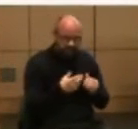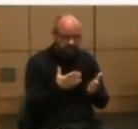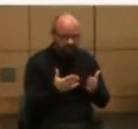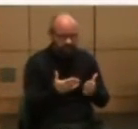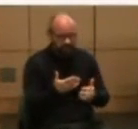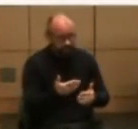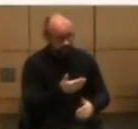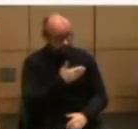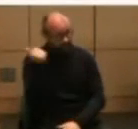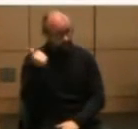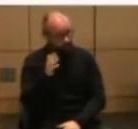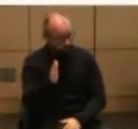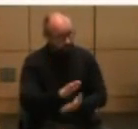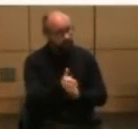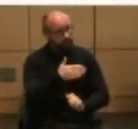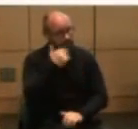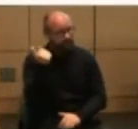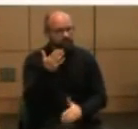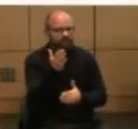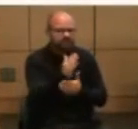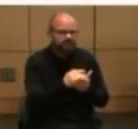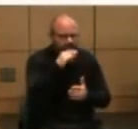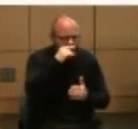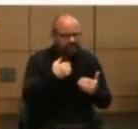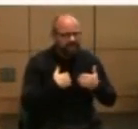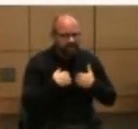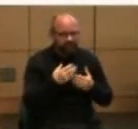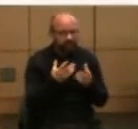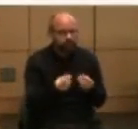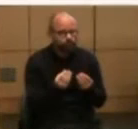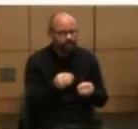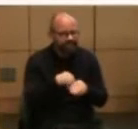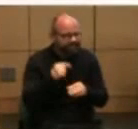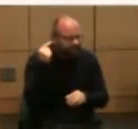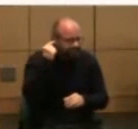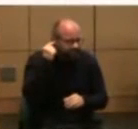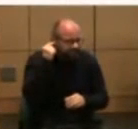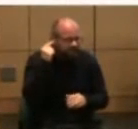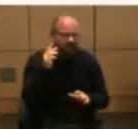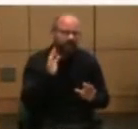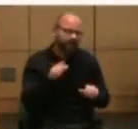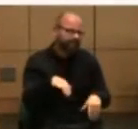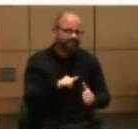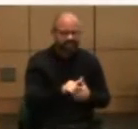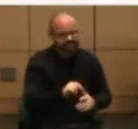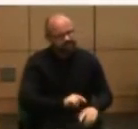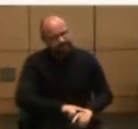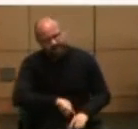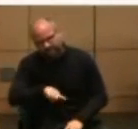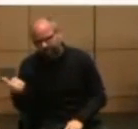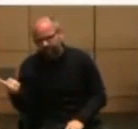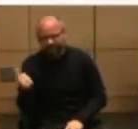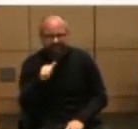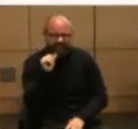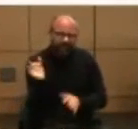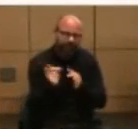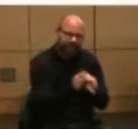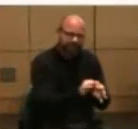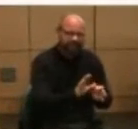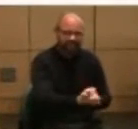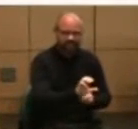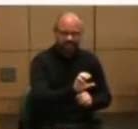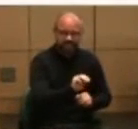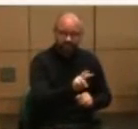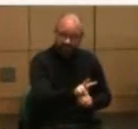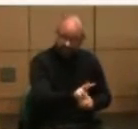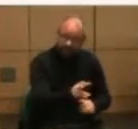better, some kids have fluid in their ears, thought not to be related to definitely not related to CMV. Maybe that